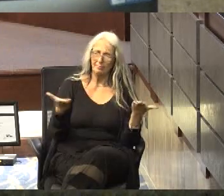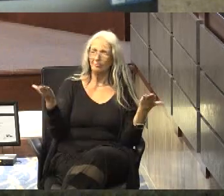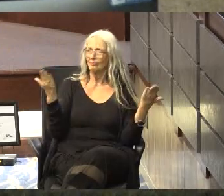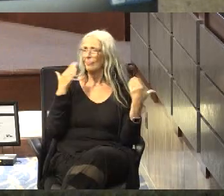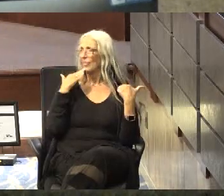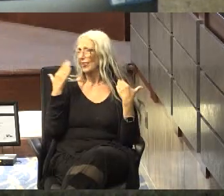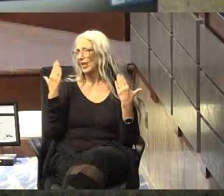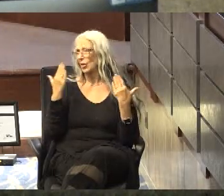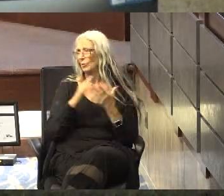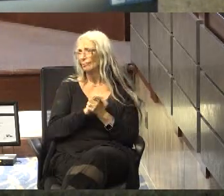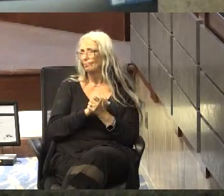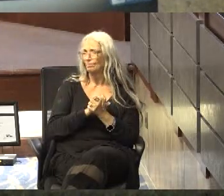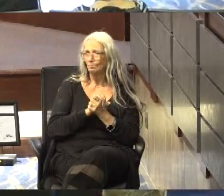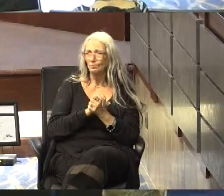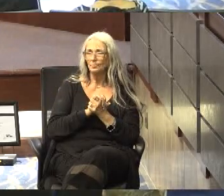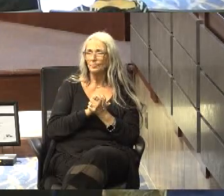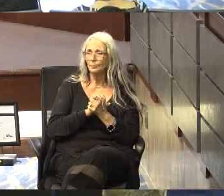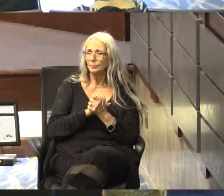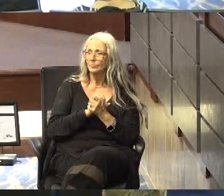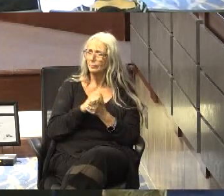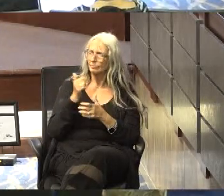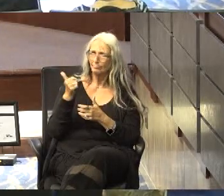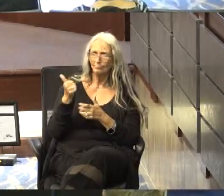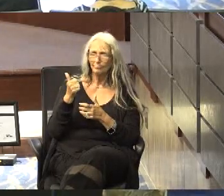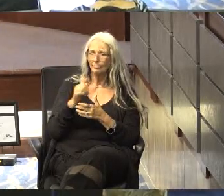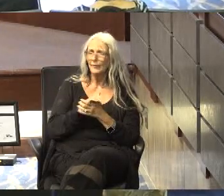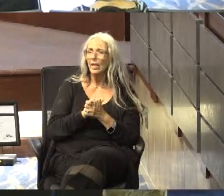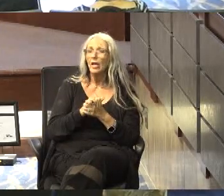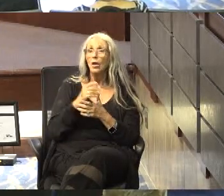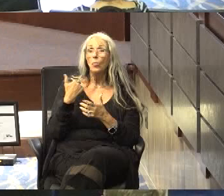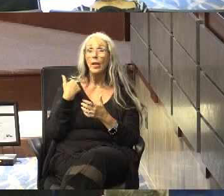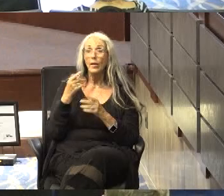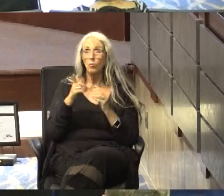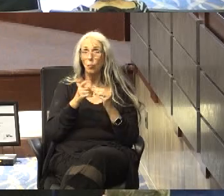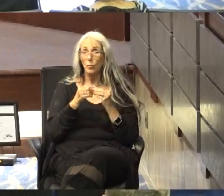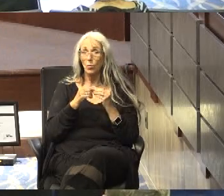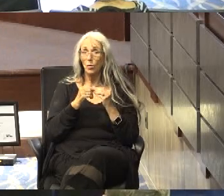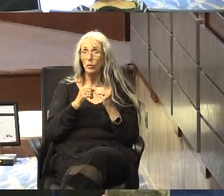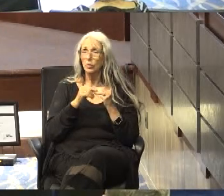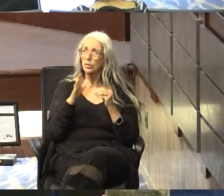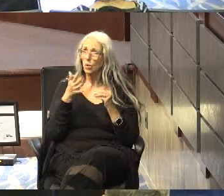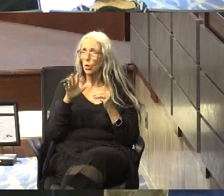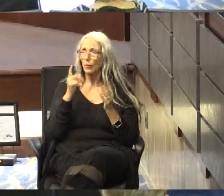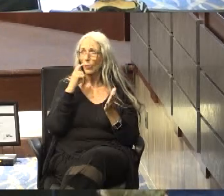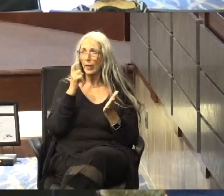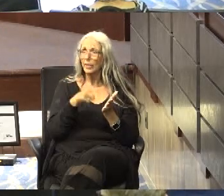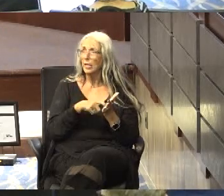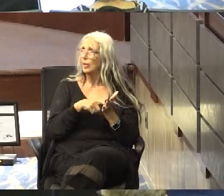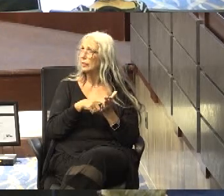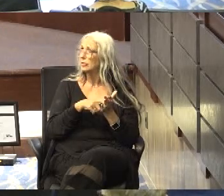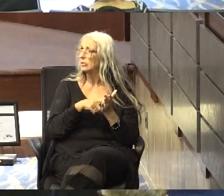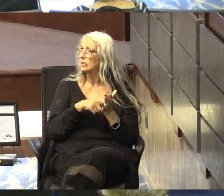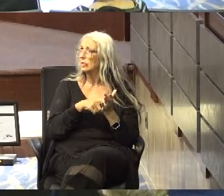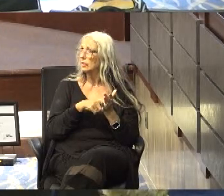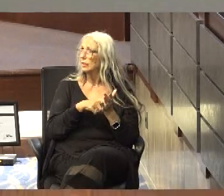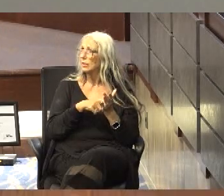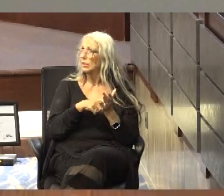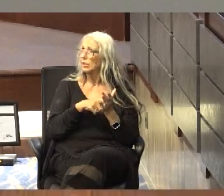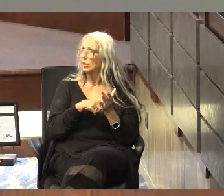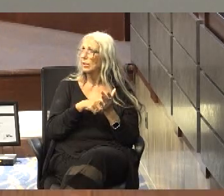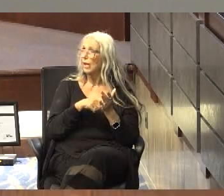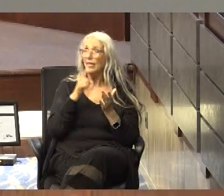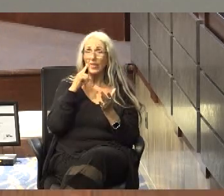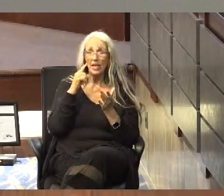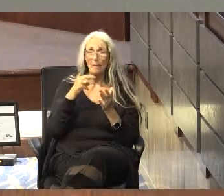you. Well said. And then we have one more sort of recognition item, Mayor, that I think you're going to lead.